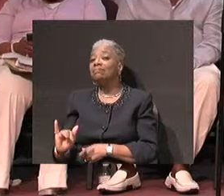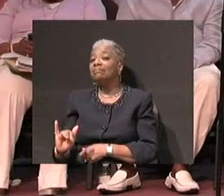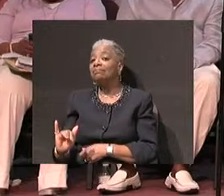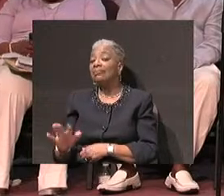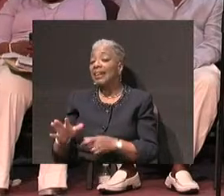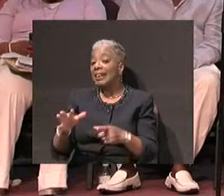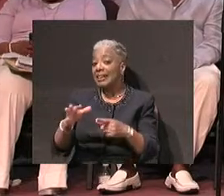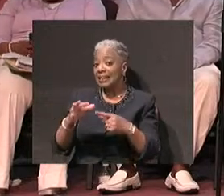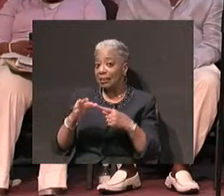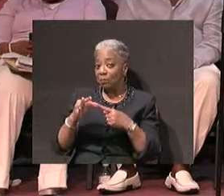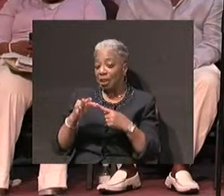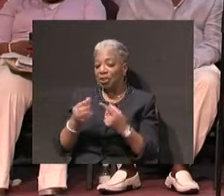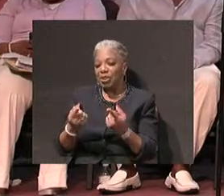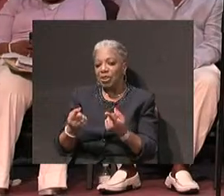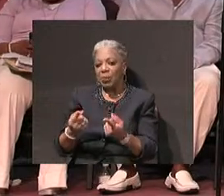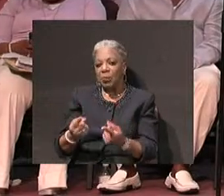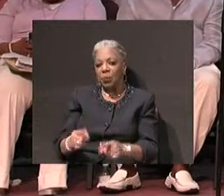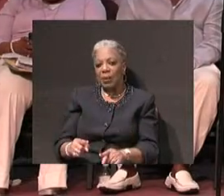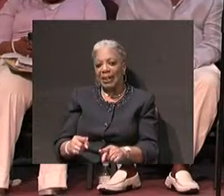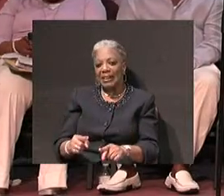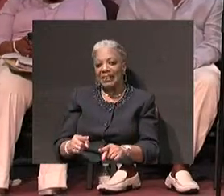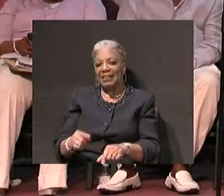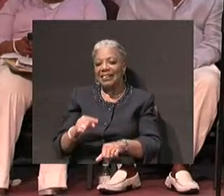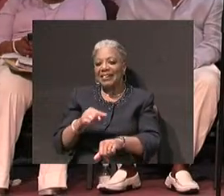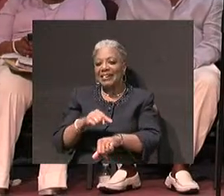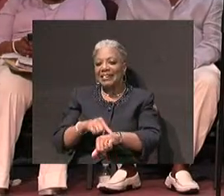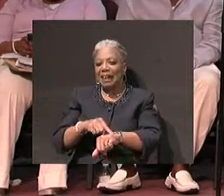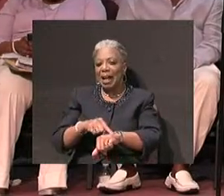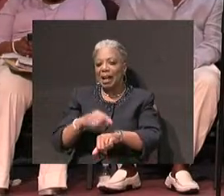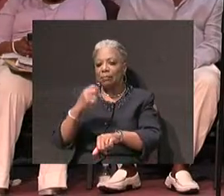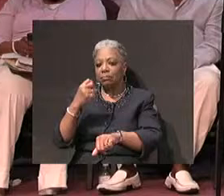Especially during the difficult times in life. We say, where is God?